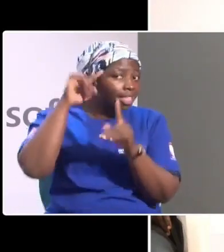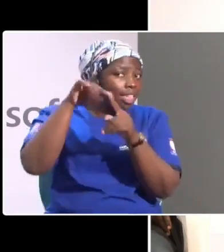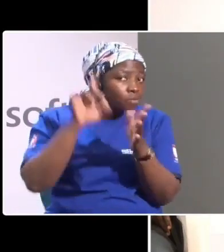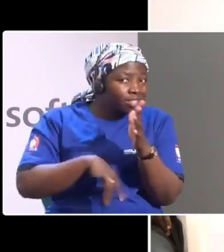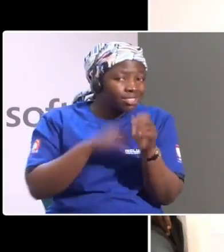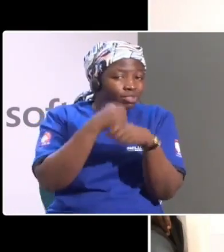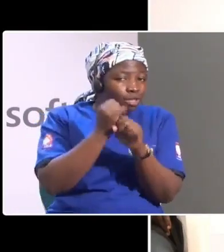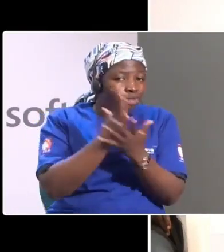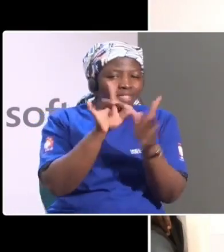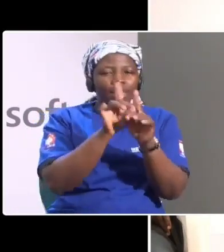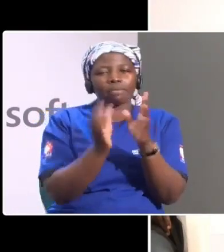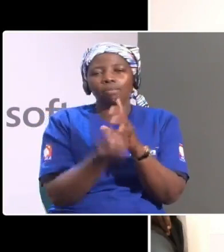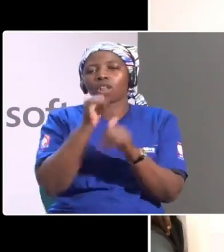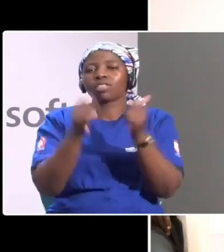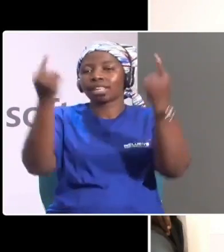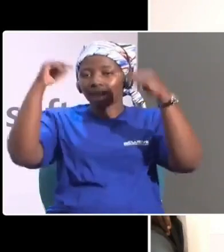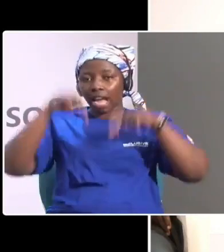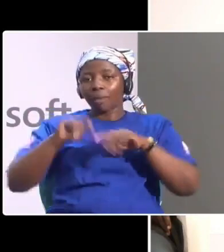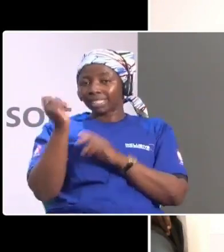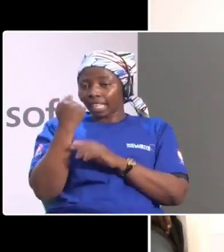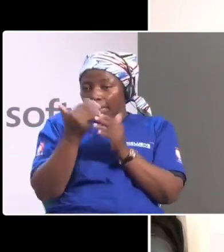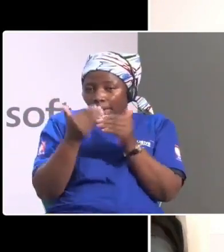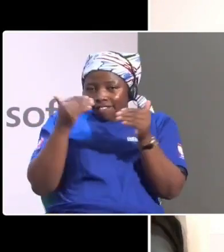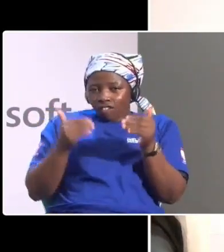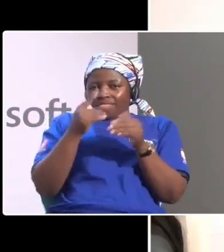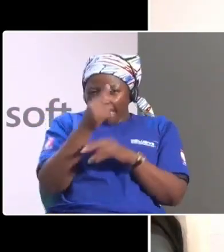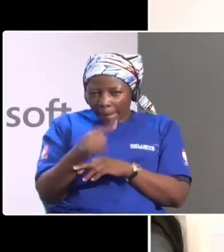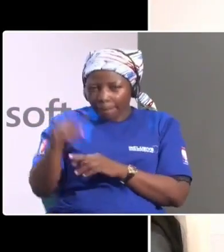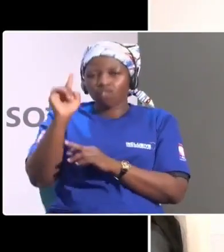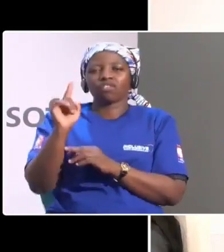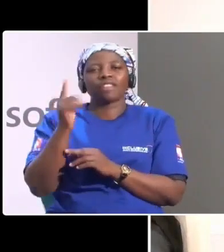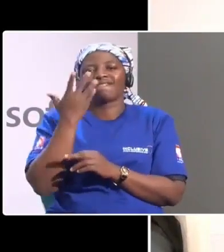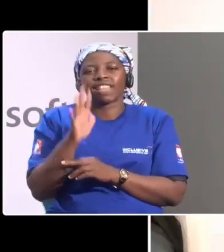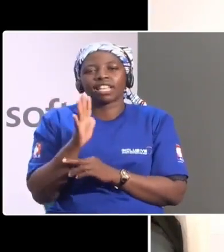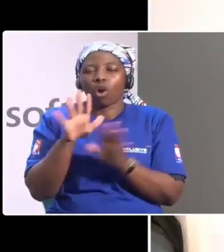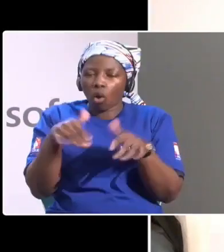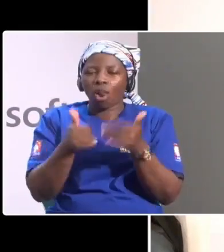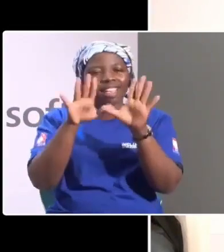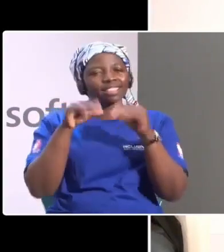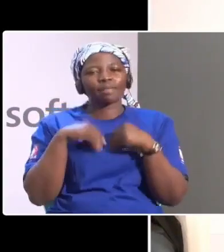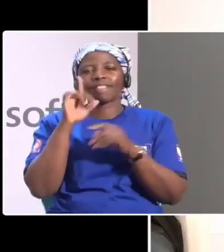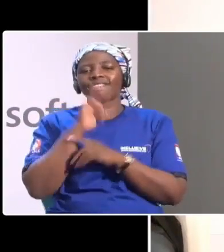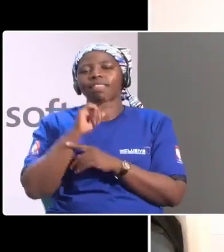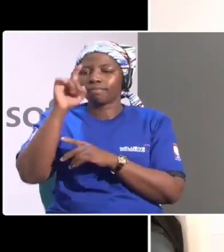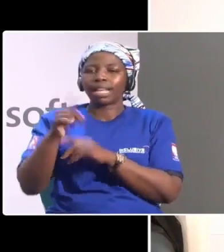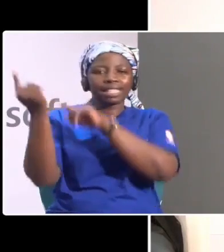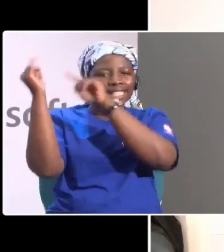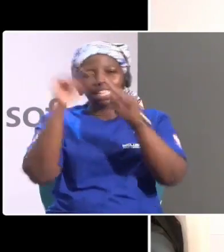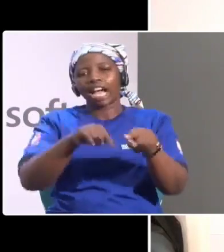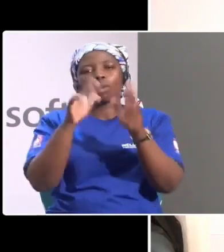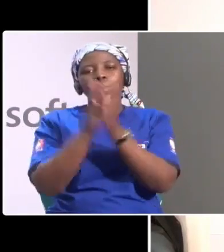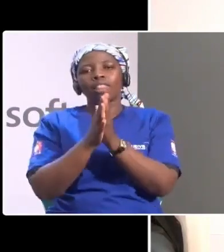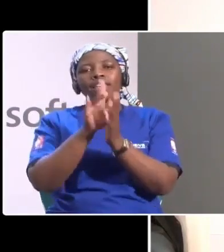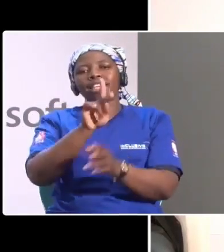even the products that come into the country, before they are type approved or type accepted, They have come with the provisions of